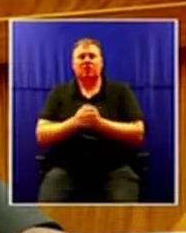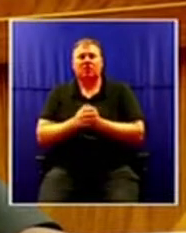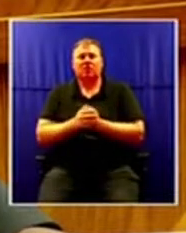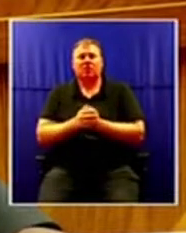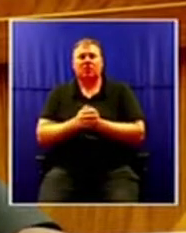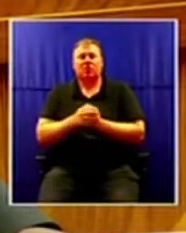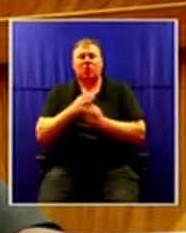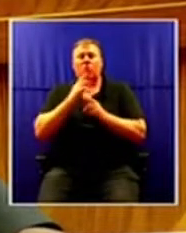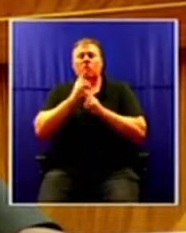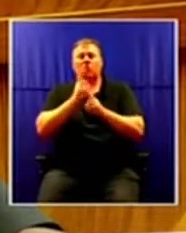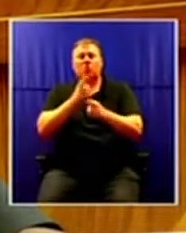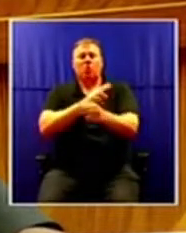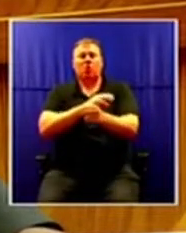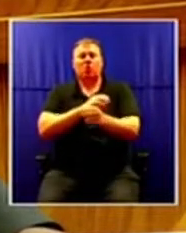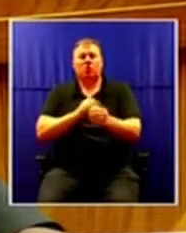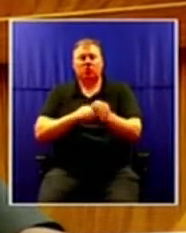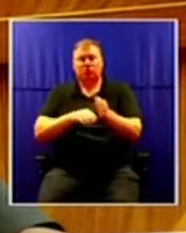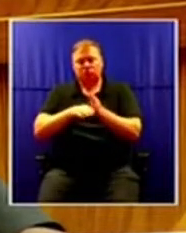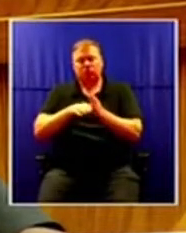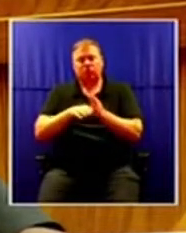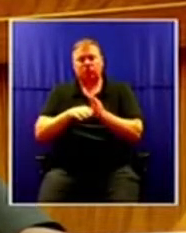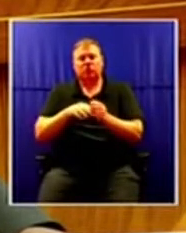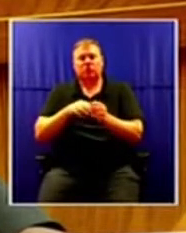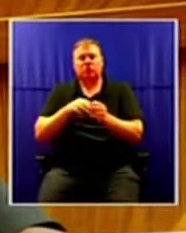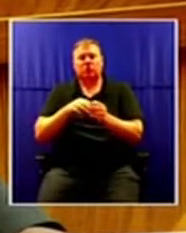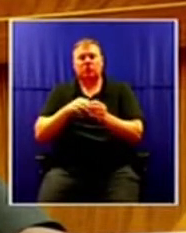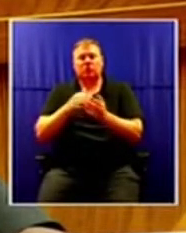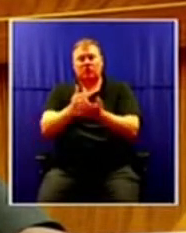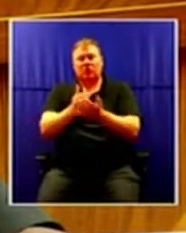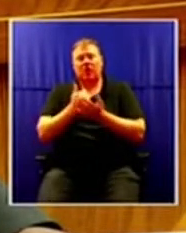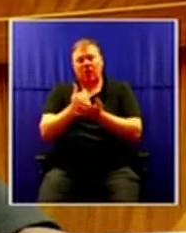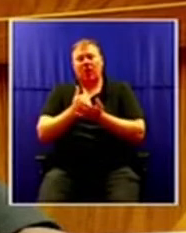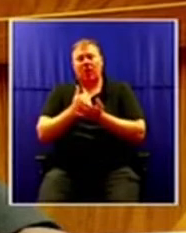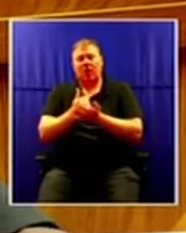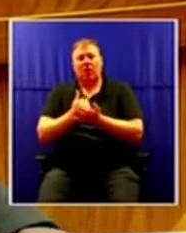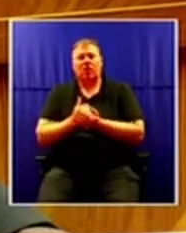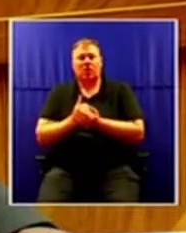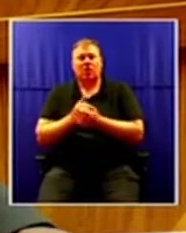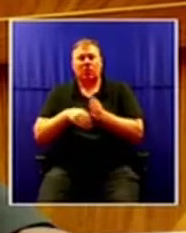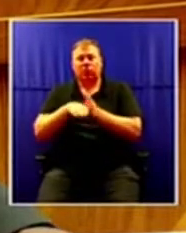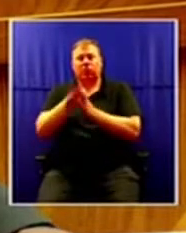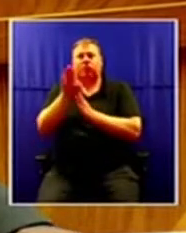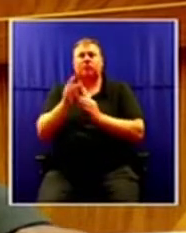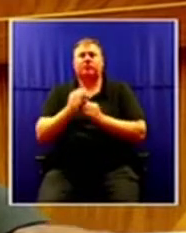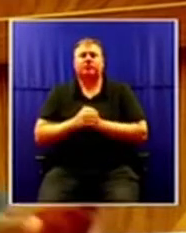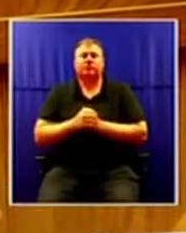response to the challenges our country faces.